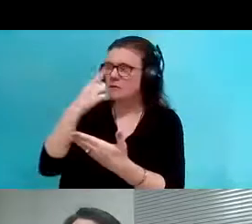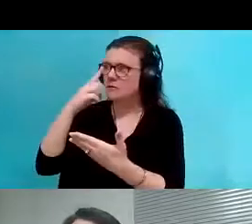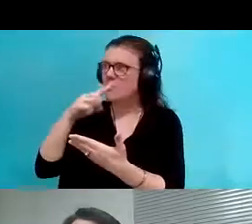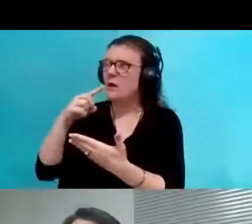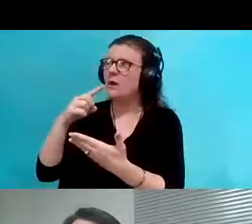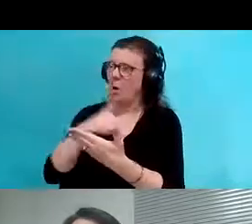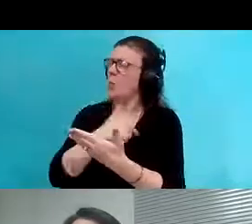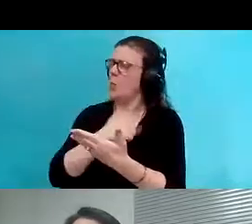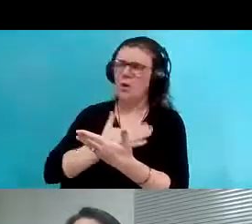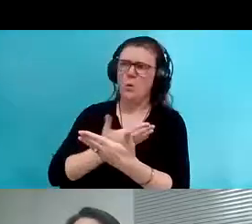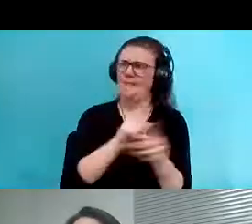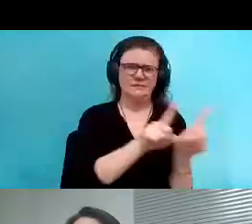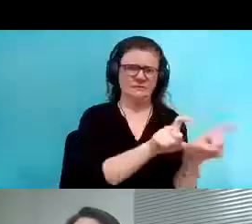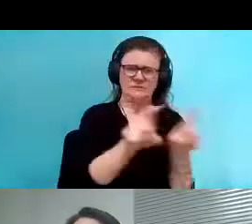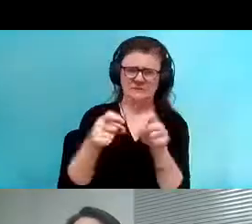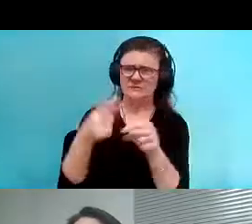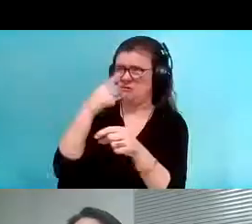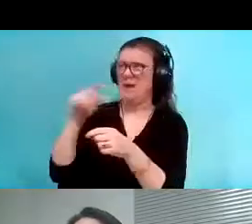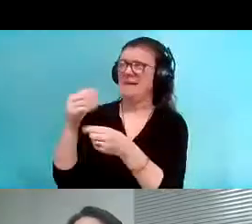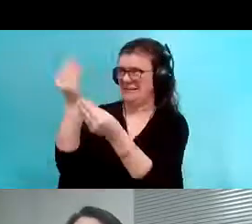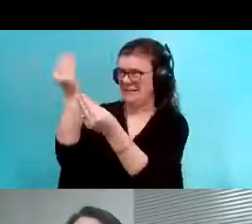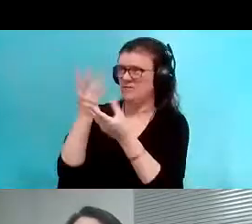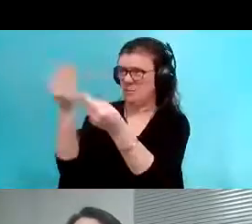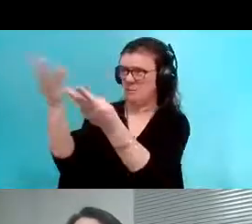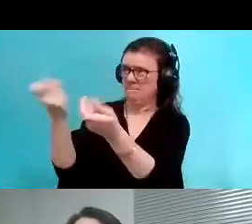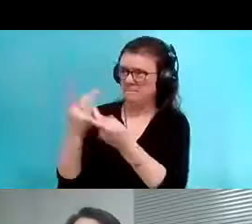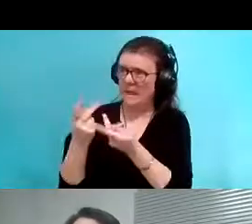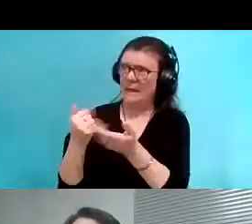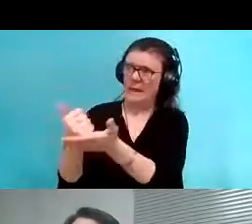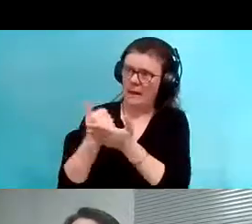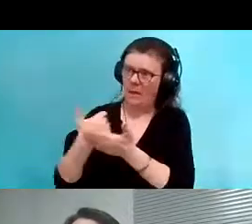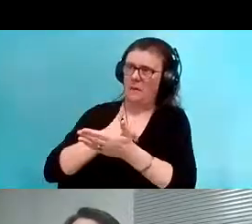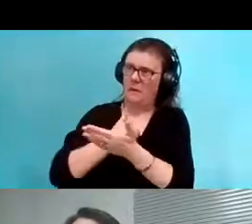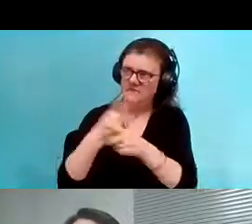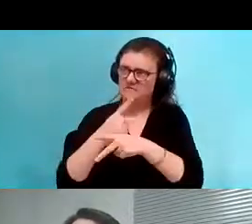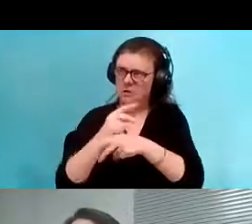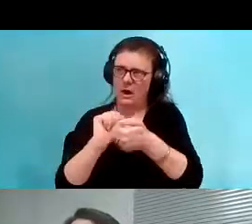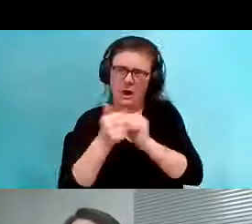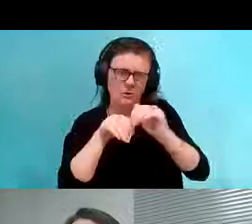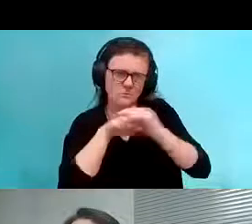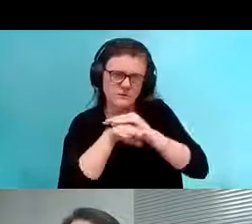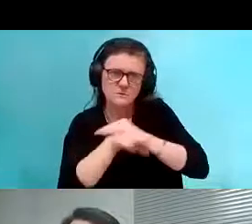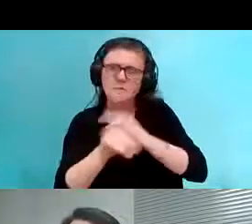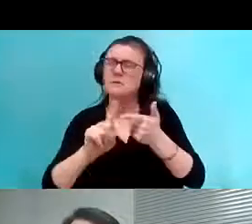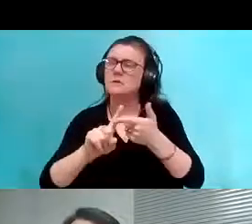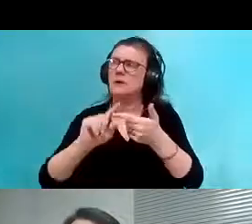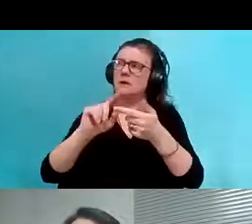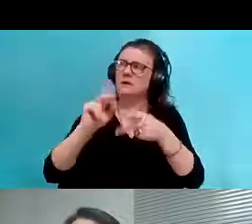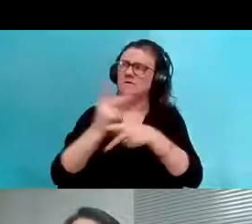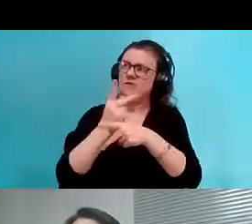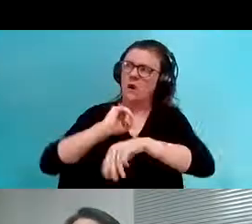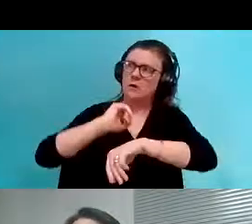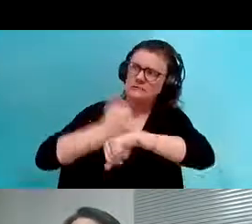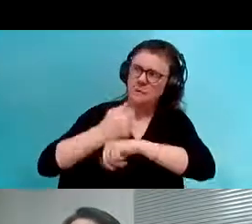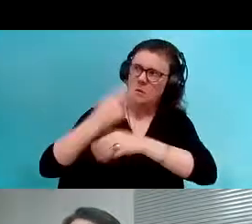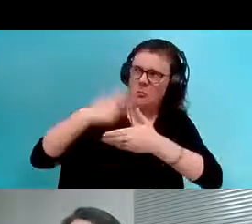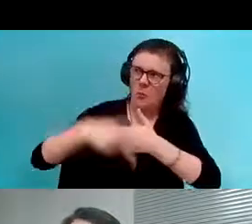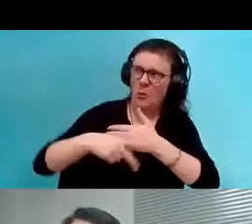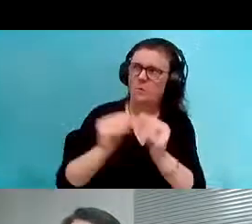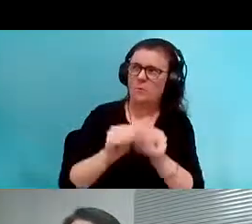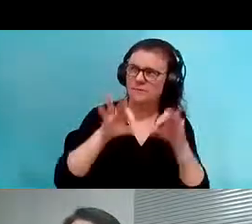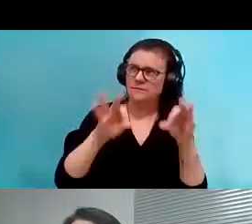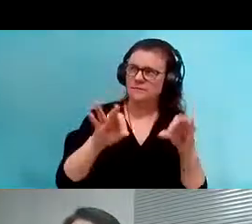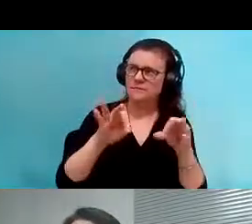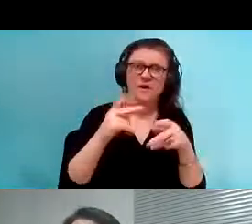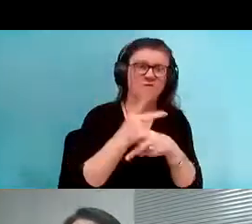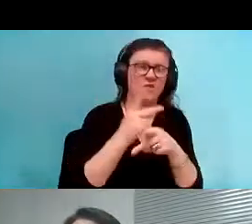any adjustments that may be needed in service delivery and accessibility, such as infrastructure, timing and